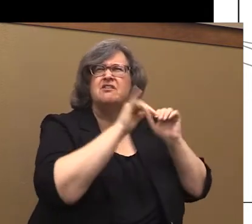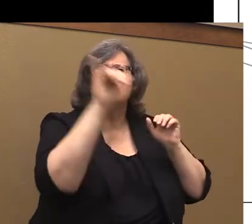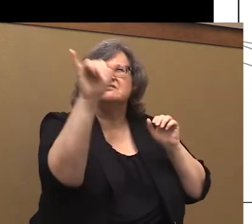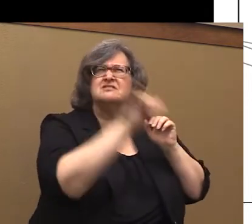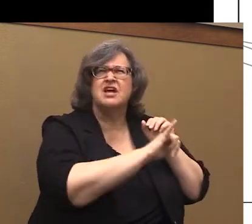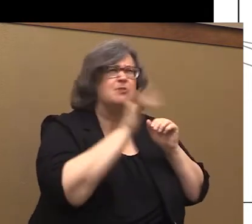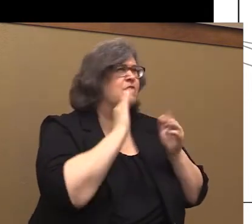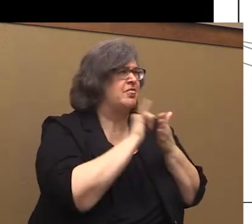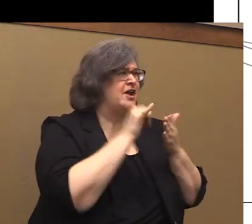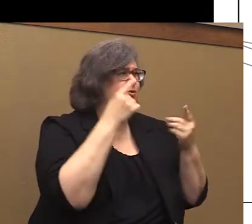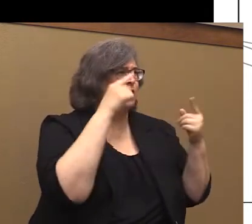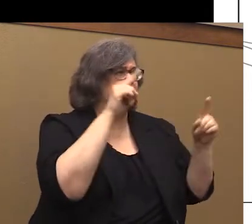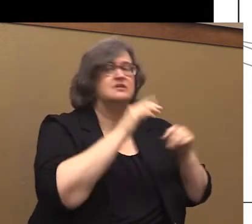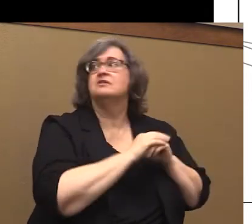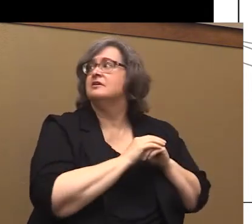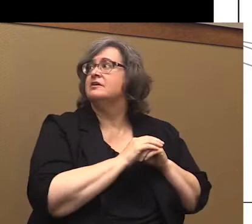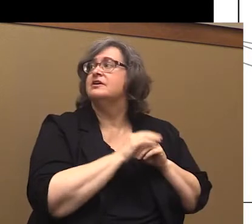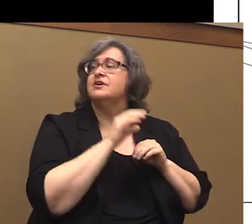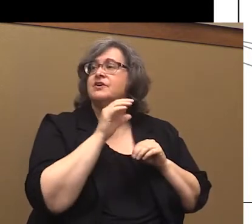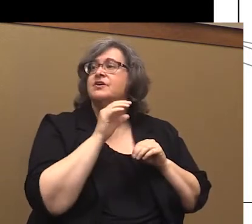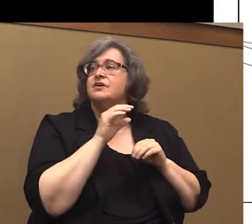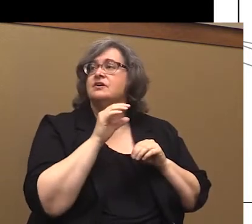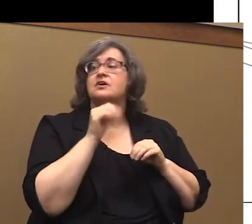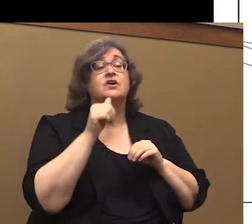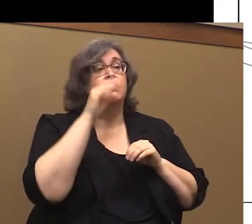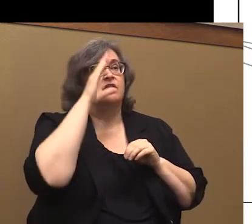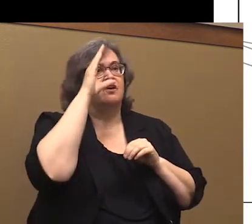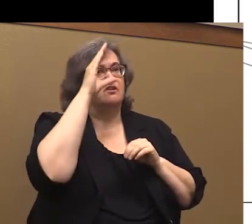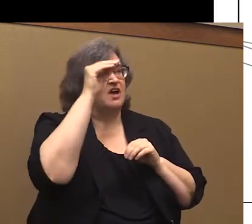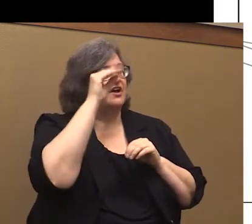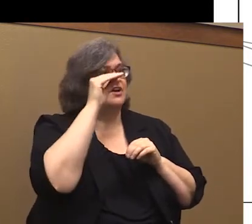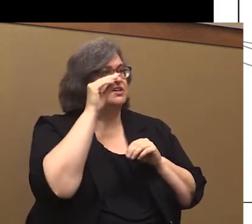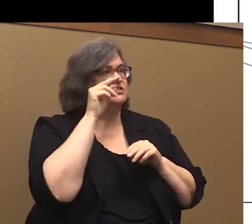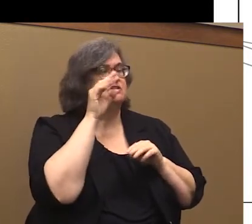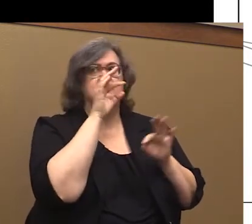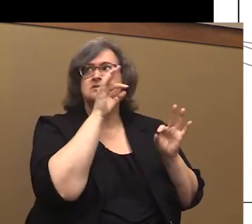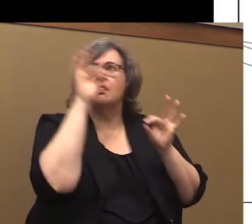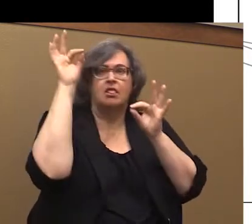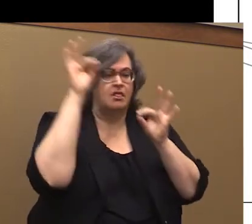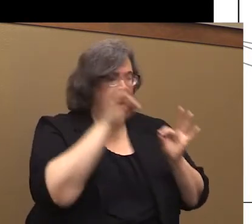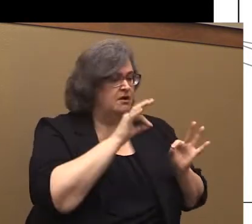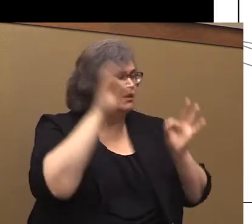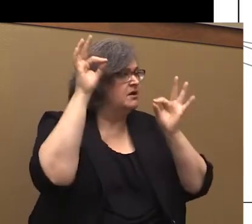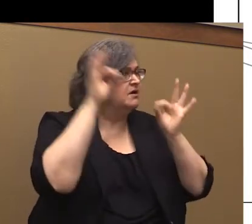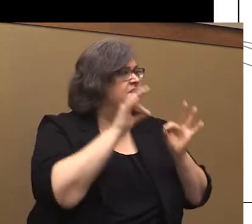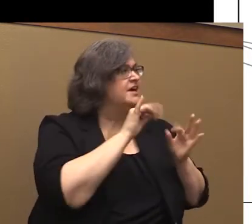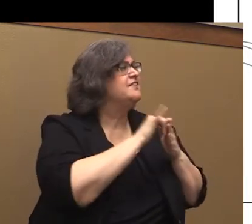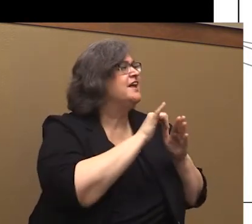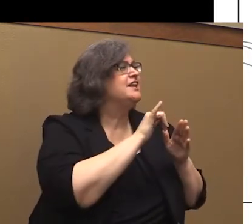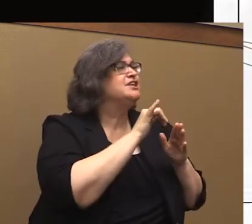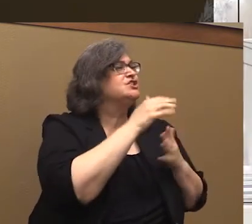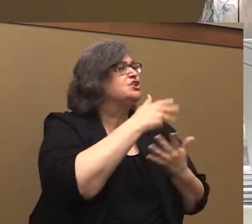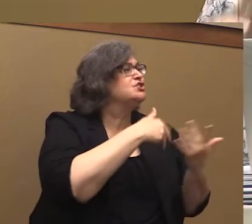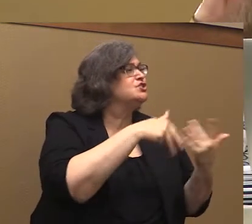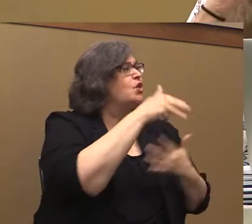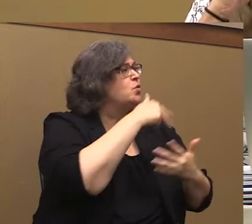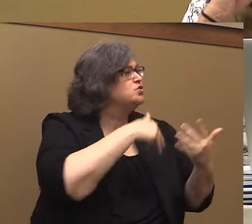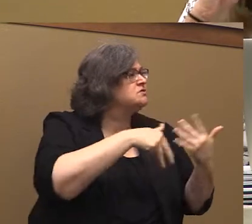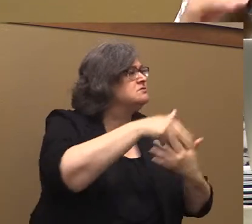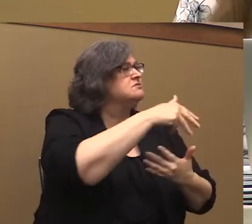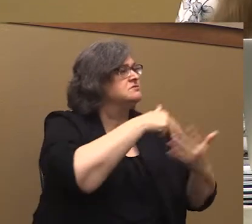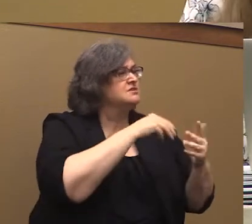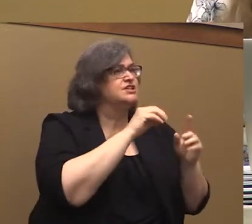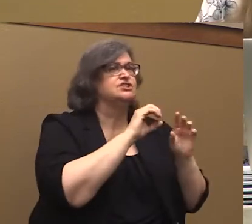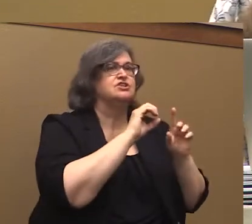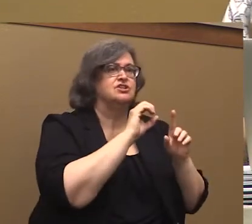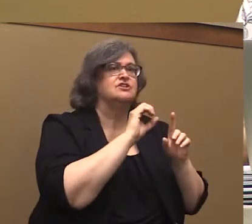or is this going to work? And so the other guy, his gaze is also traveling there. So it's a social interaction.